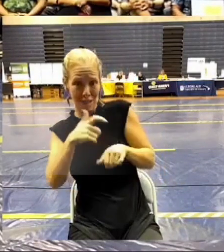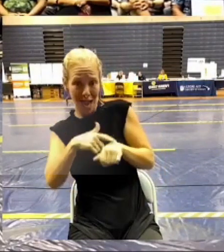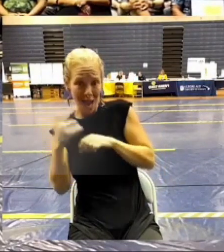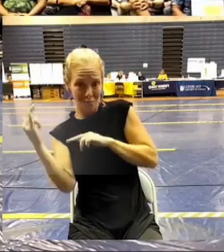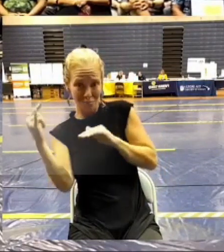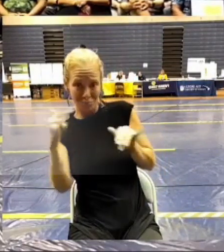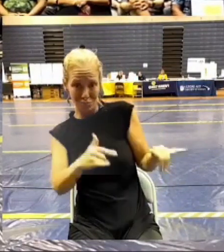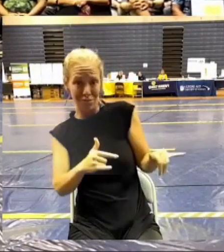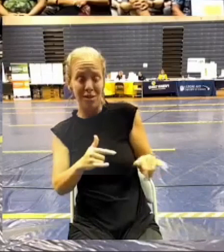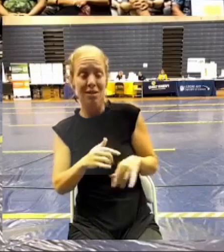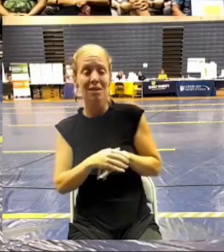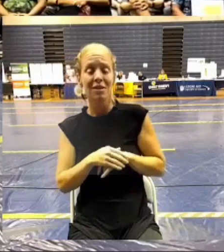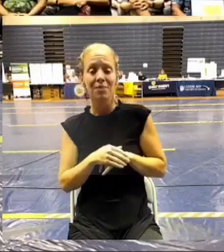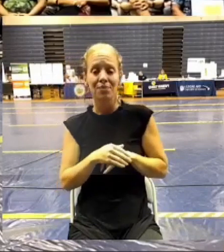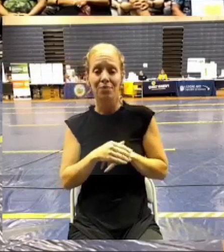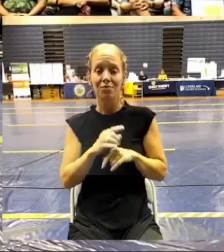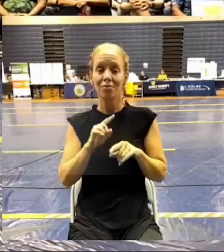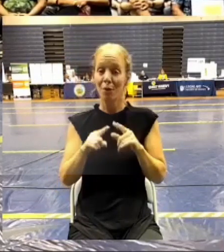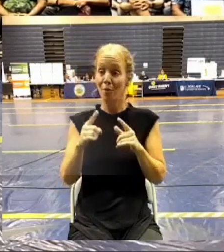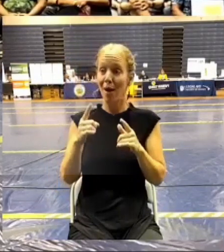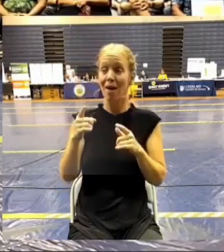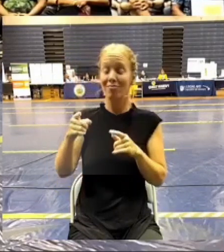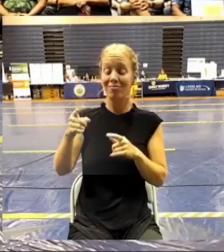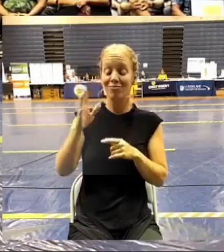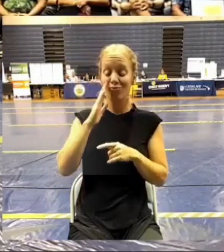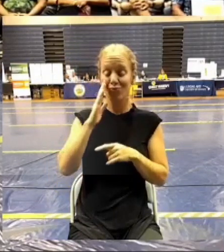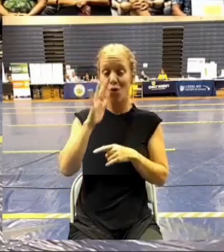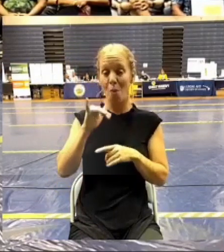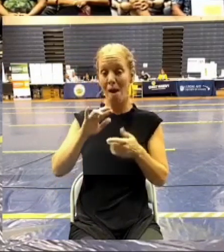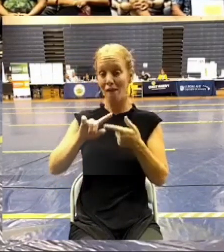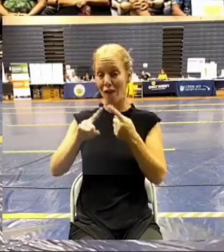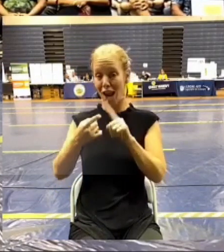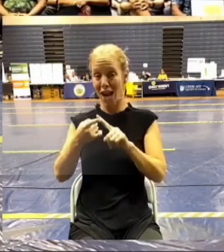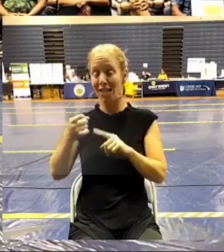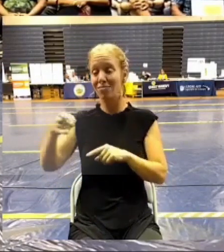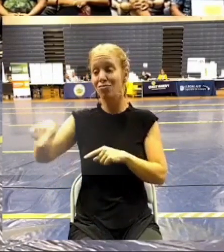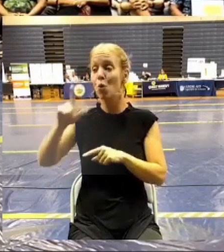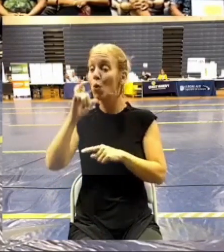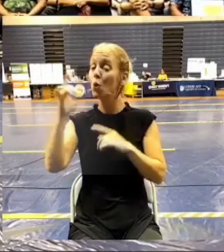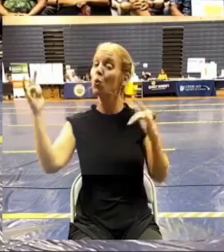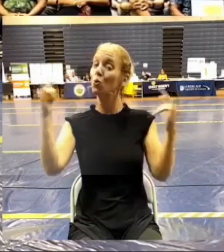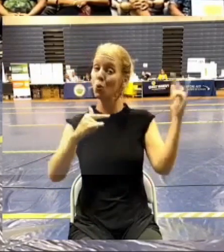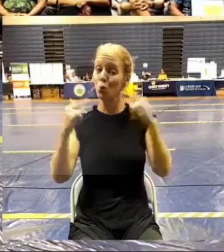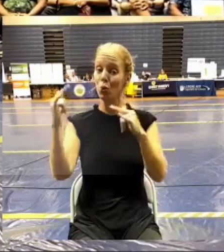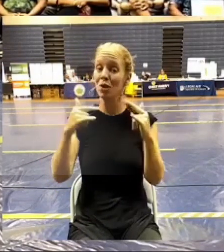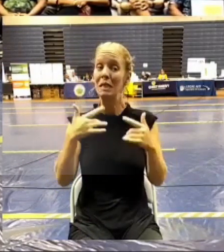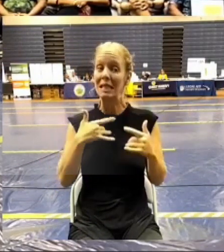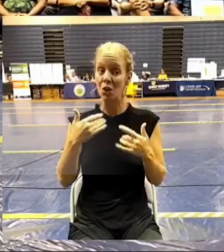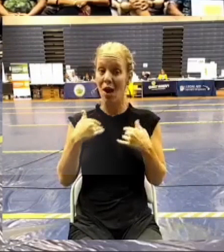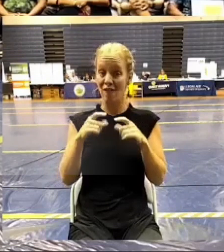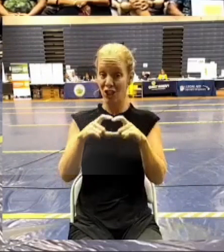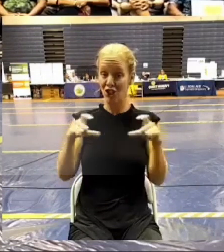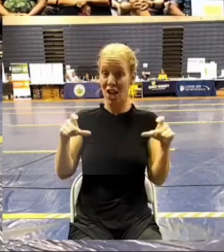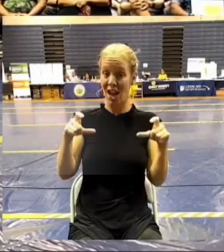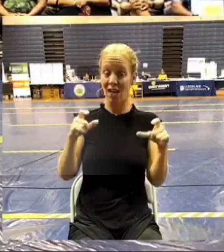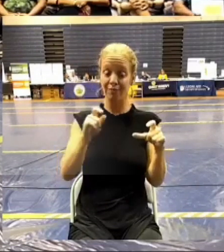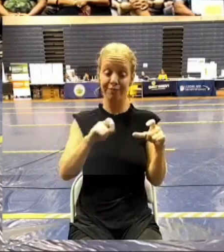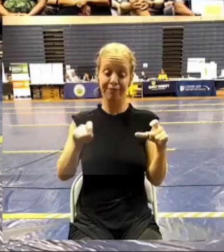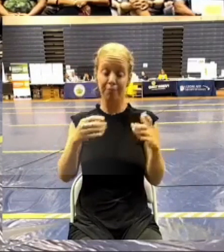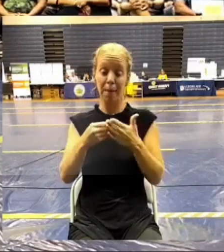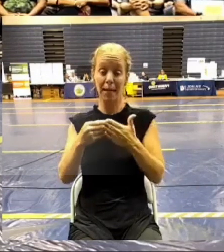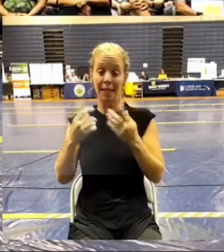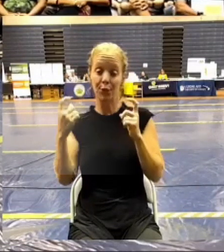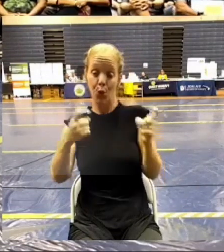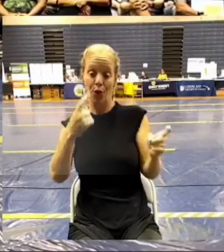Maui, they actually have a check for me, payable to the Rotary Club that we've been able to use to help with our